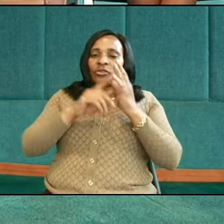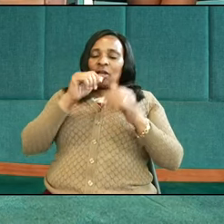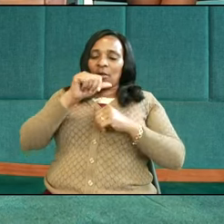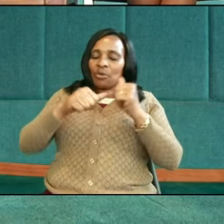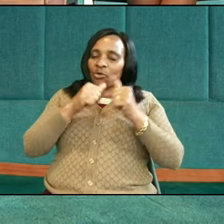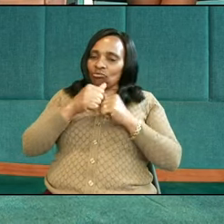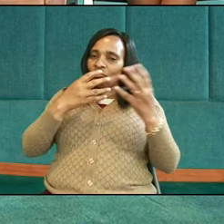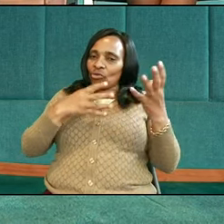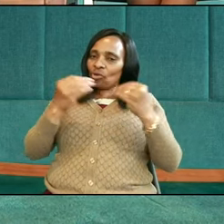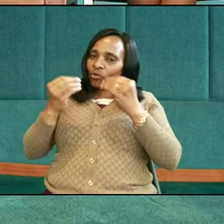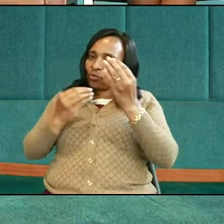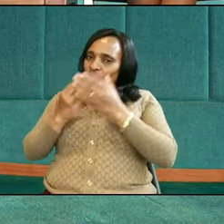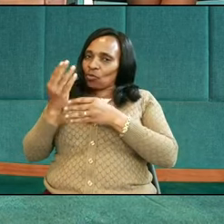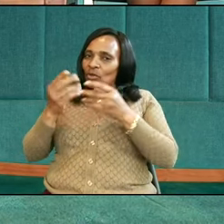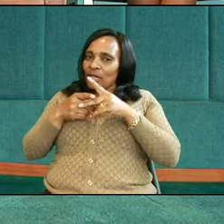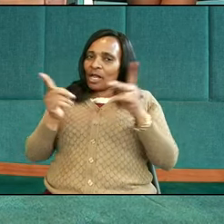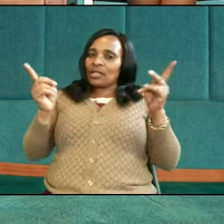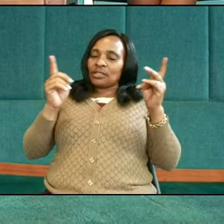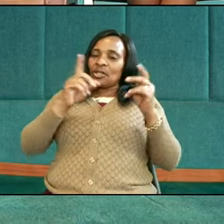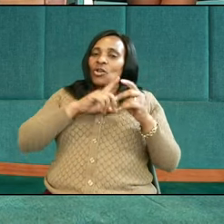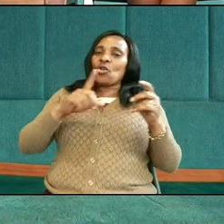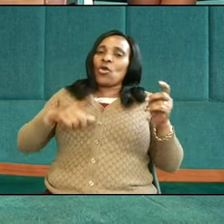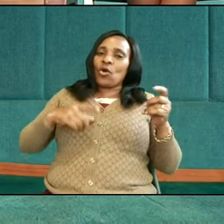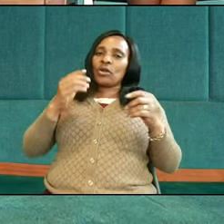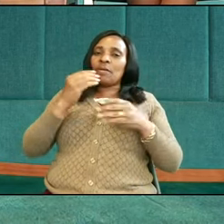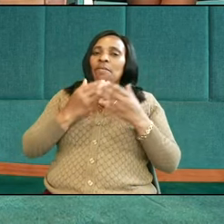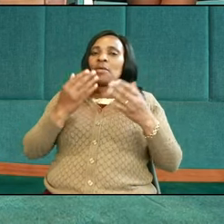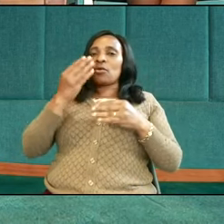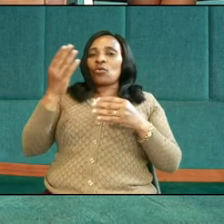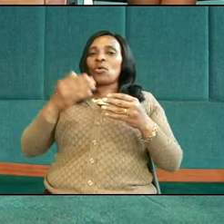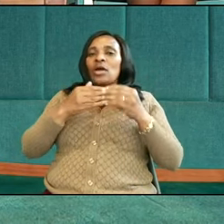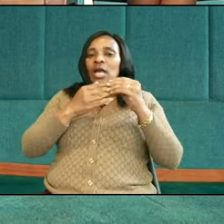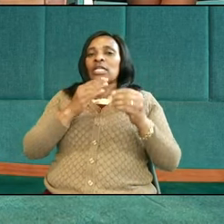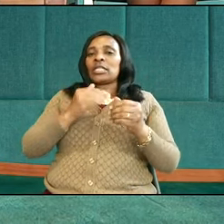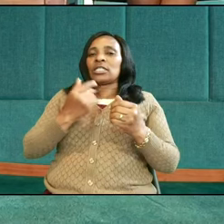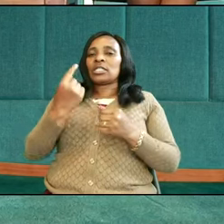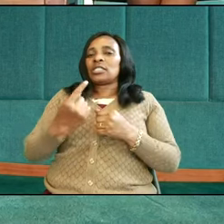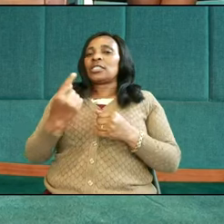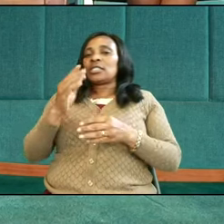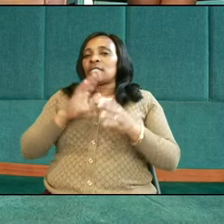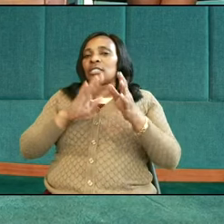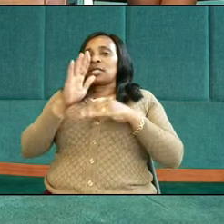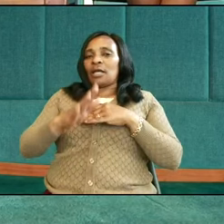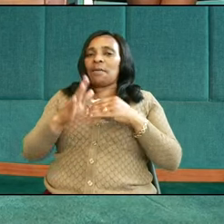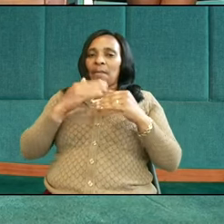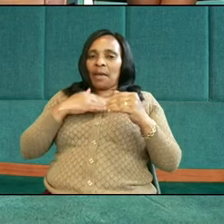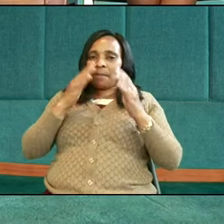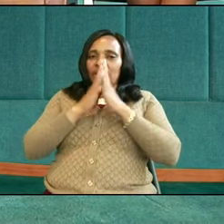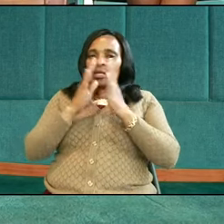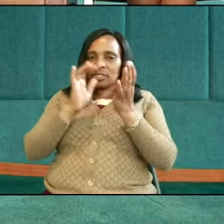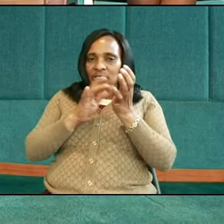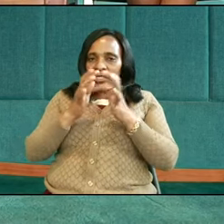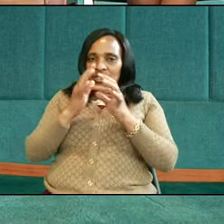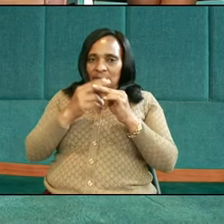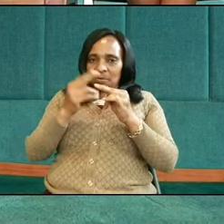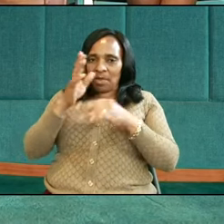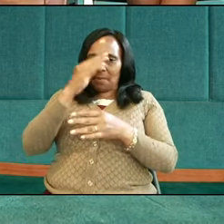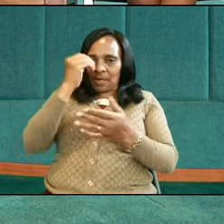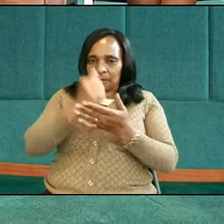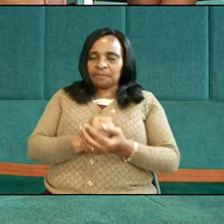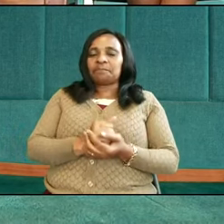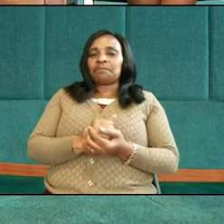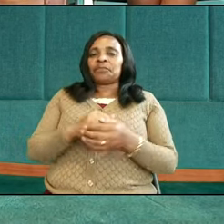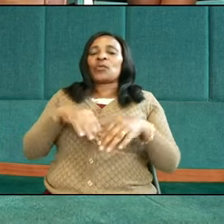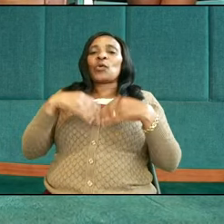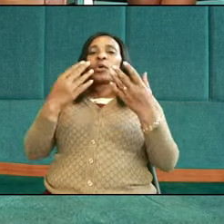go through. Now as we begin it, Lord, may you guide us in each step. In just name I pray. Amen. Amen. Amen.